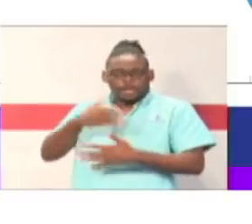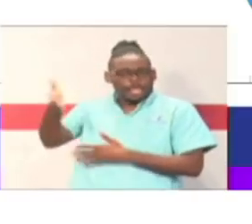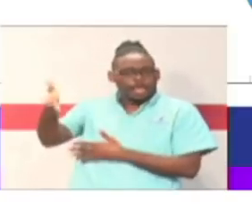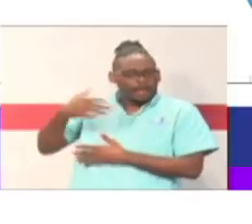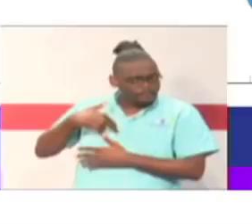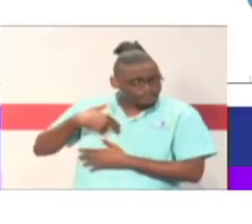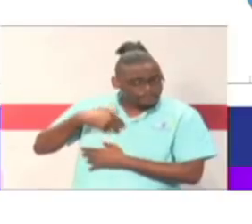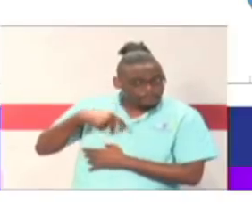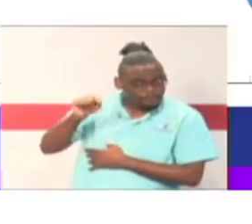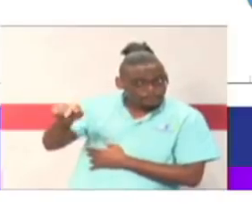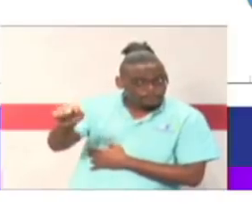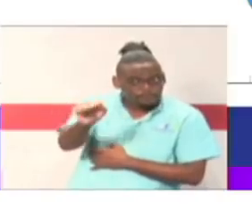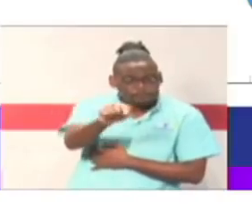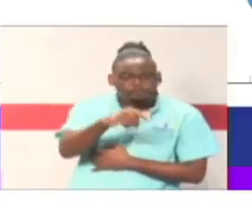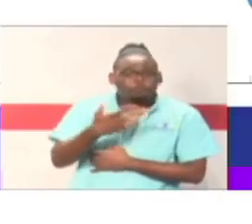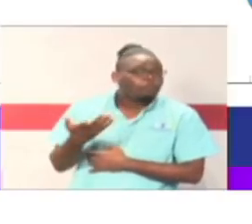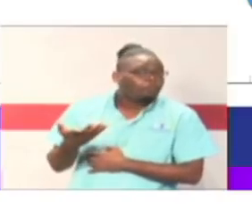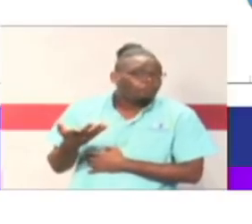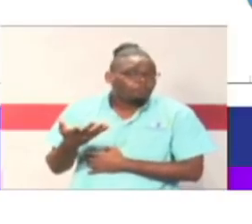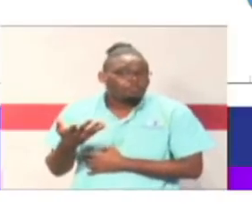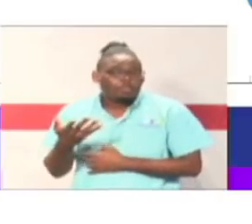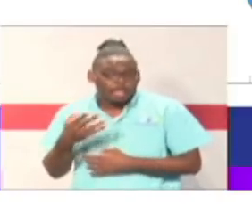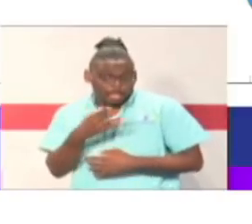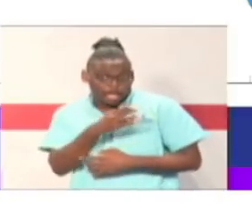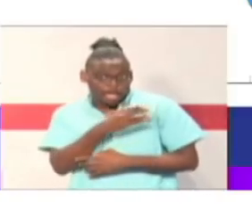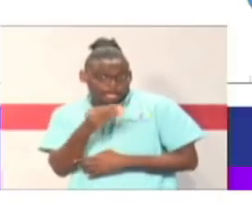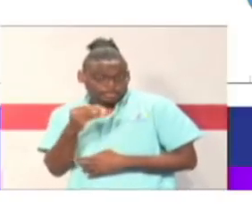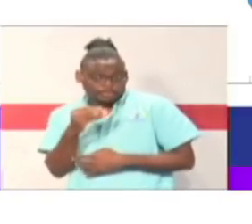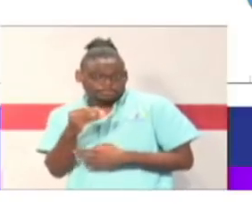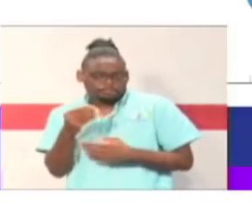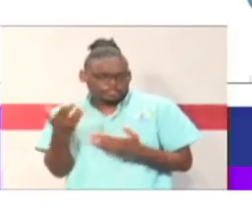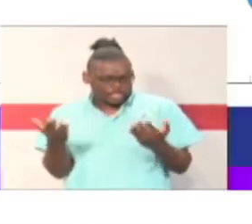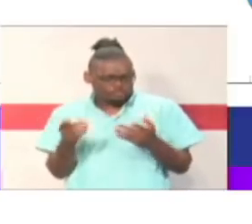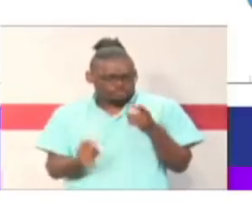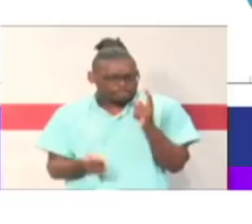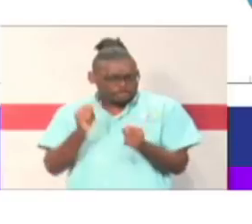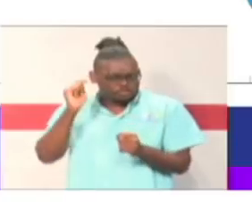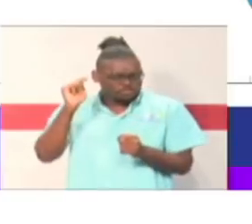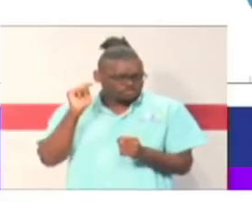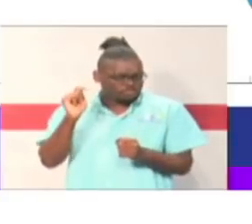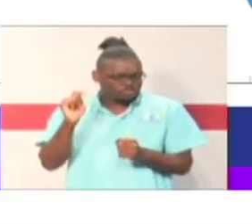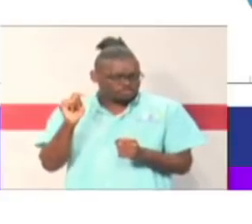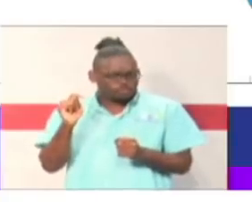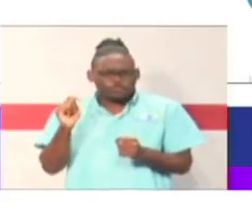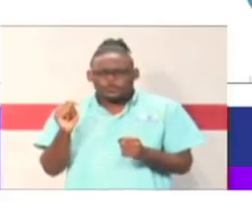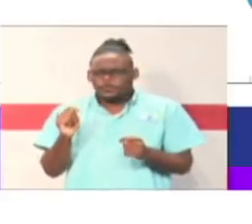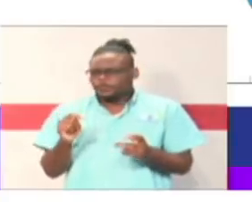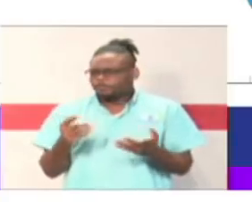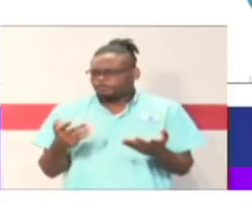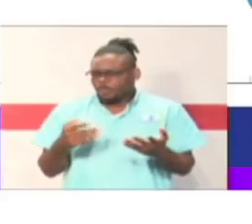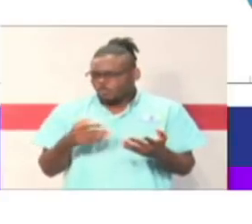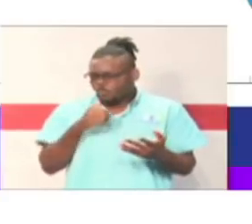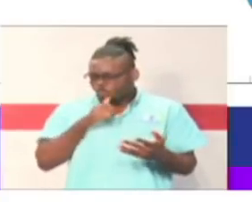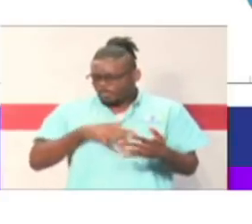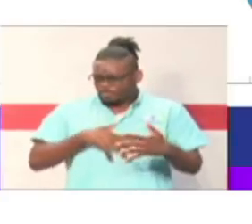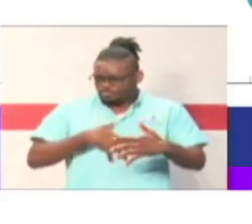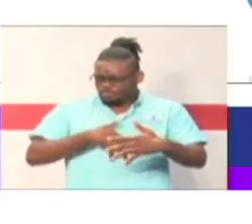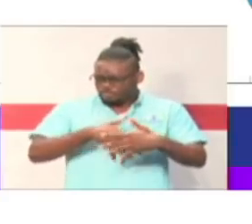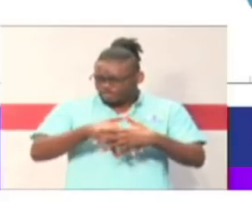status of pregnant women in Trinidad and Tobago? Are we seeing a lot of pregnant women with comorbidities, etc.?